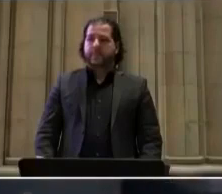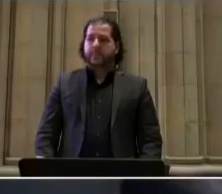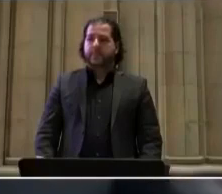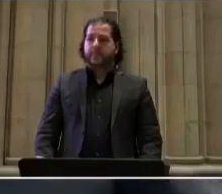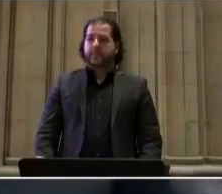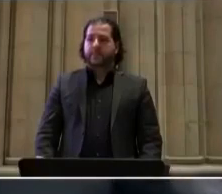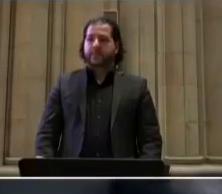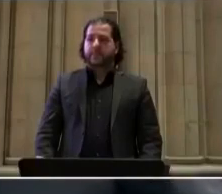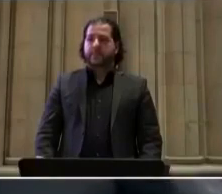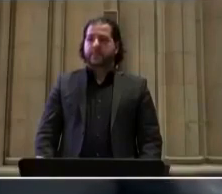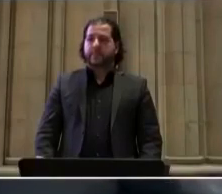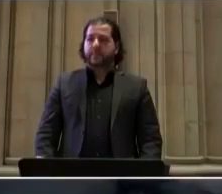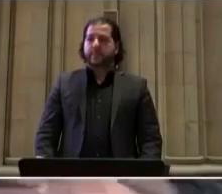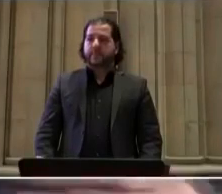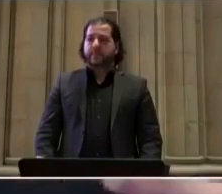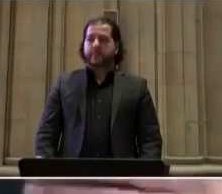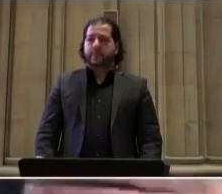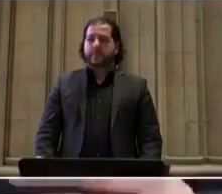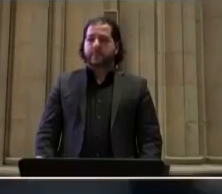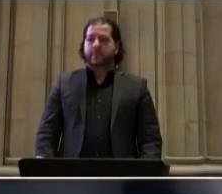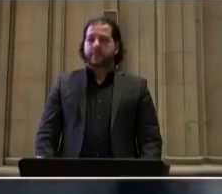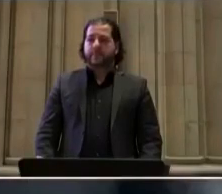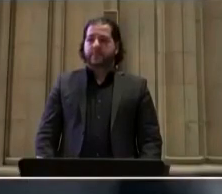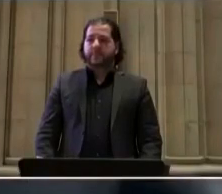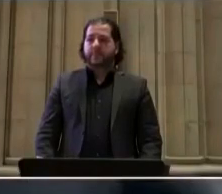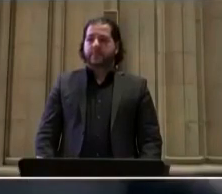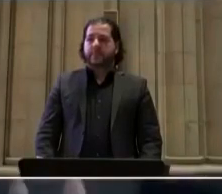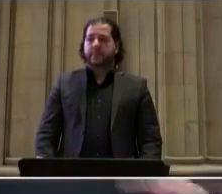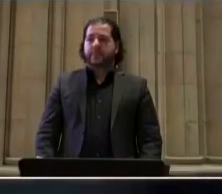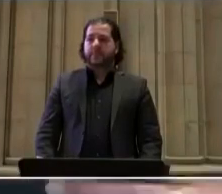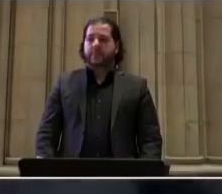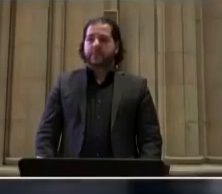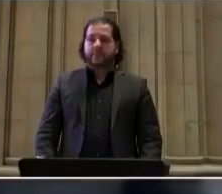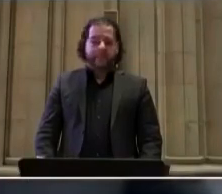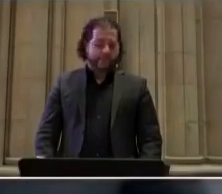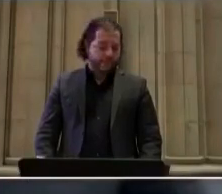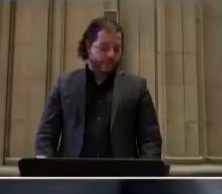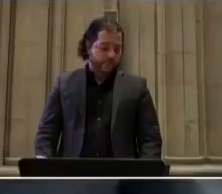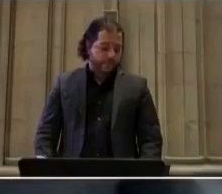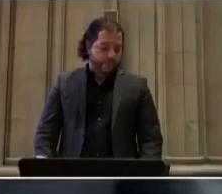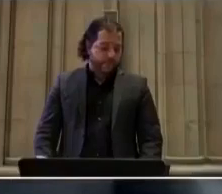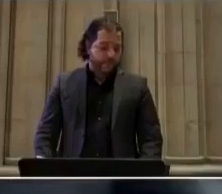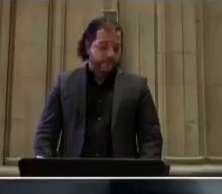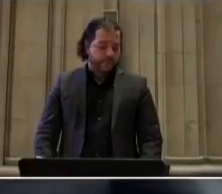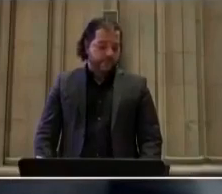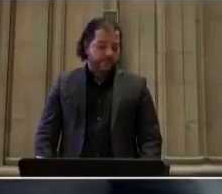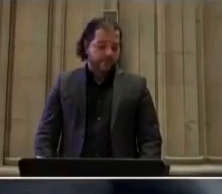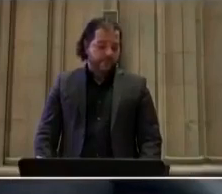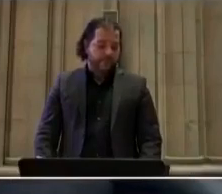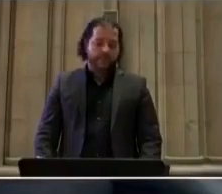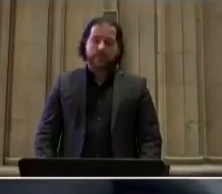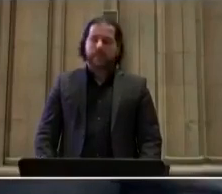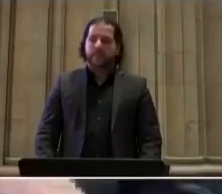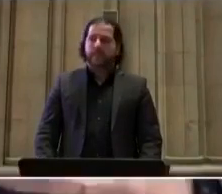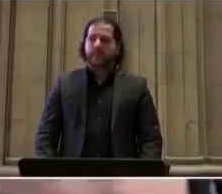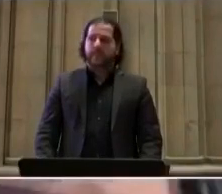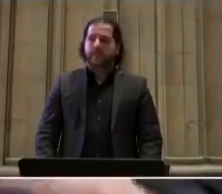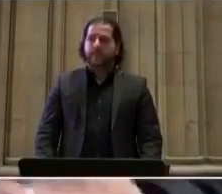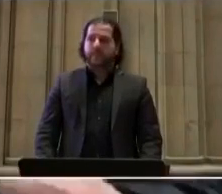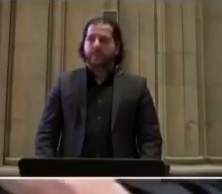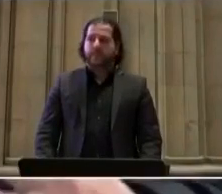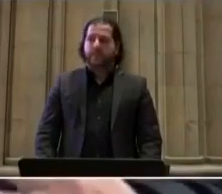benachikon ashladin ha hot zogo. Naso net nijet. Yego e coni hinanish adadilni.